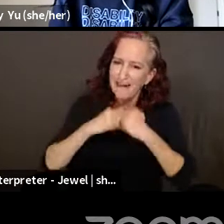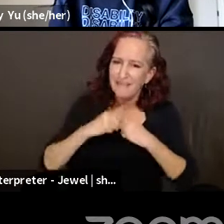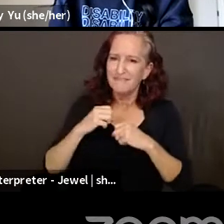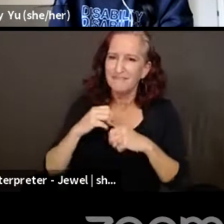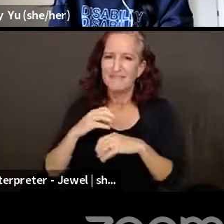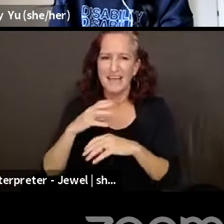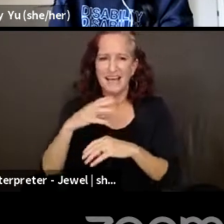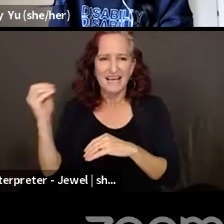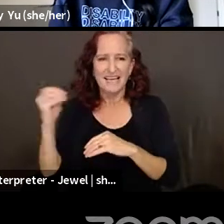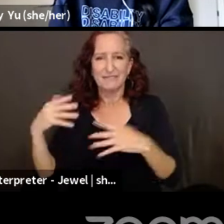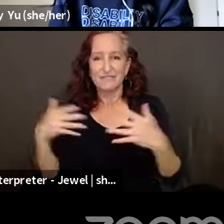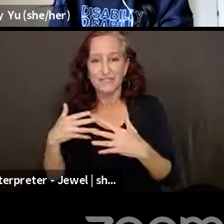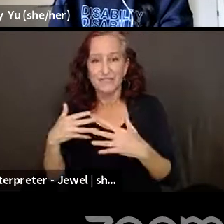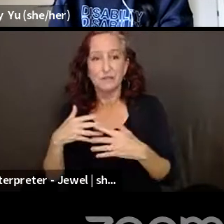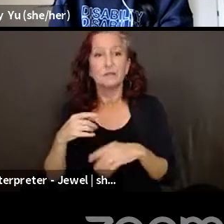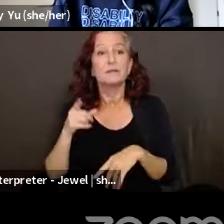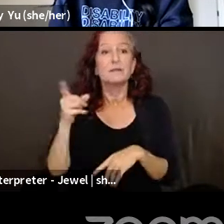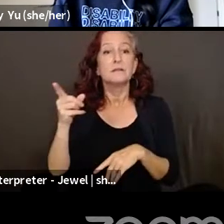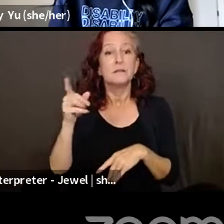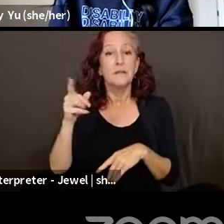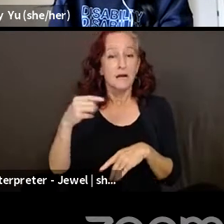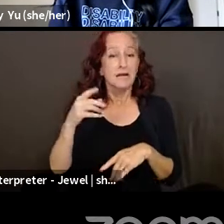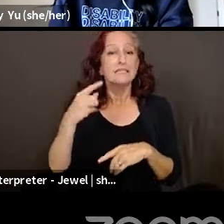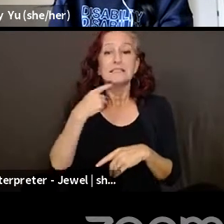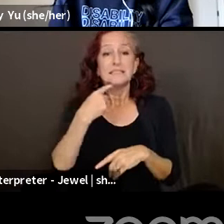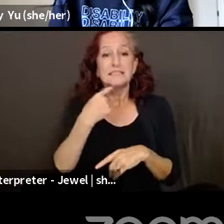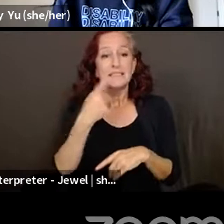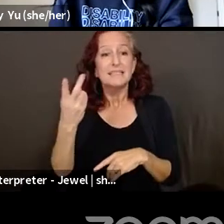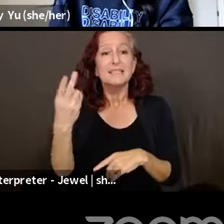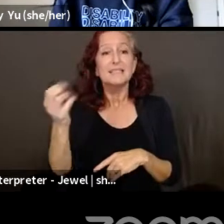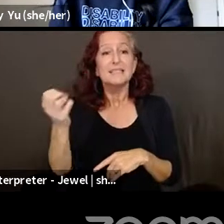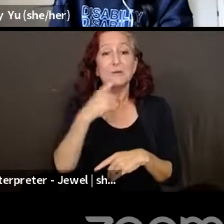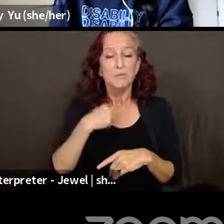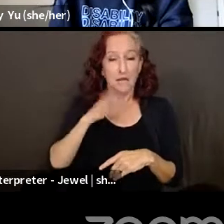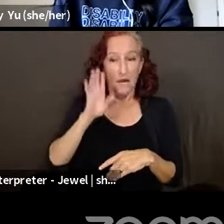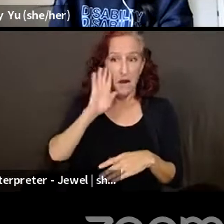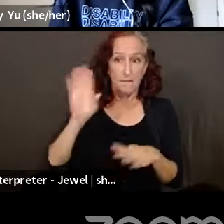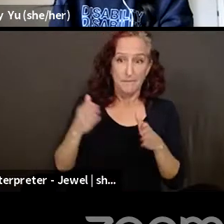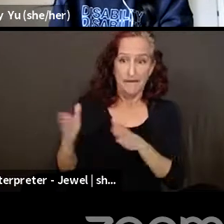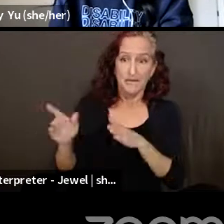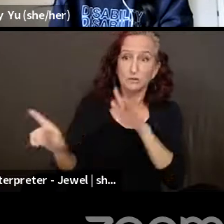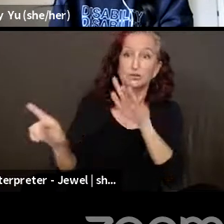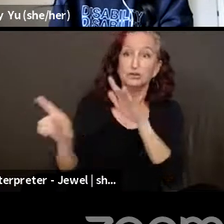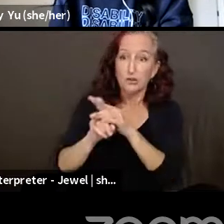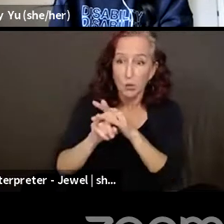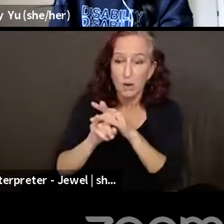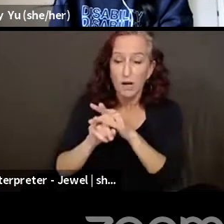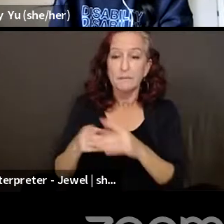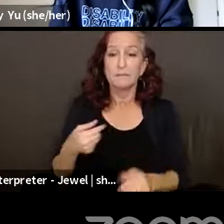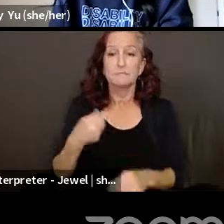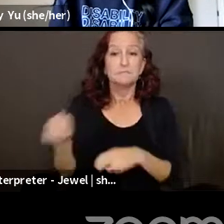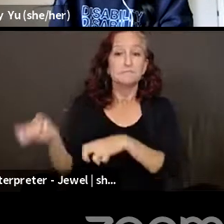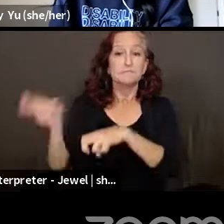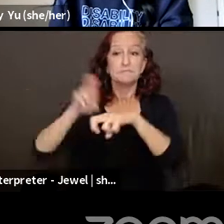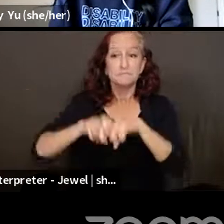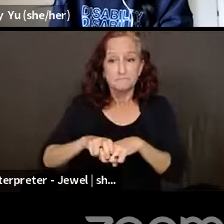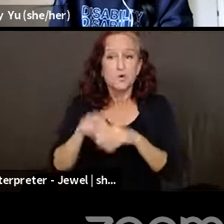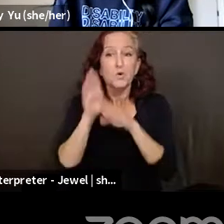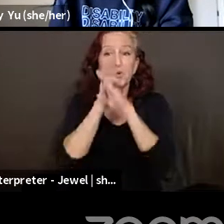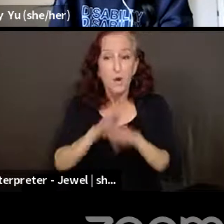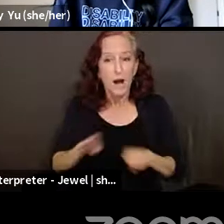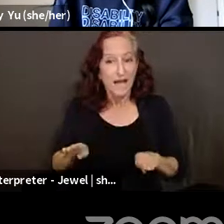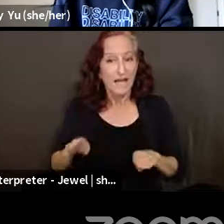meetings and I'm not going to say anything. I'm just going to be present. And I kind of was like, wait, you need to say